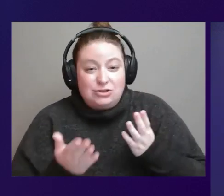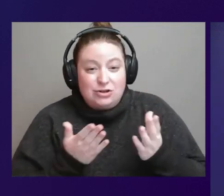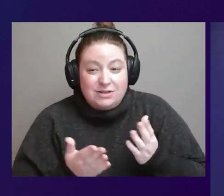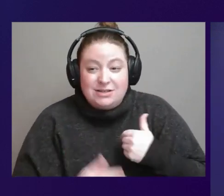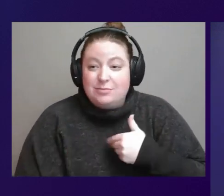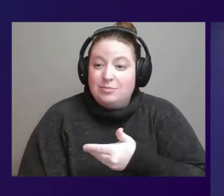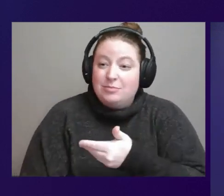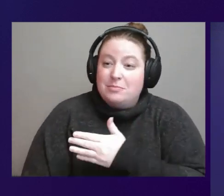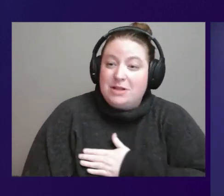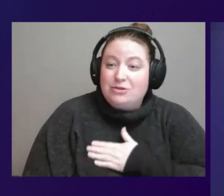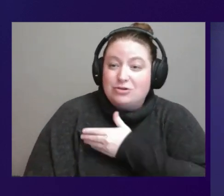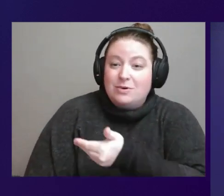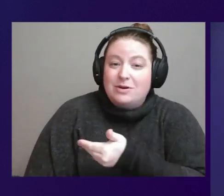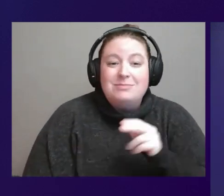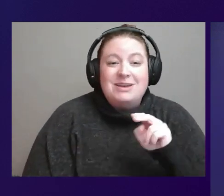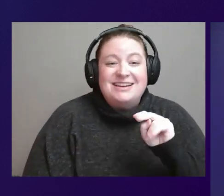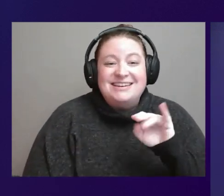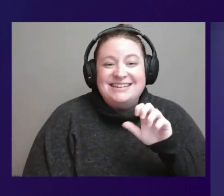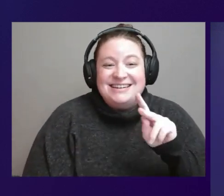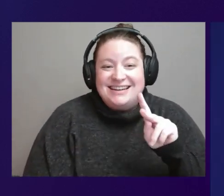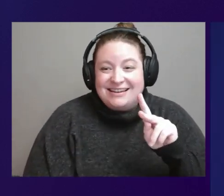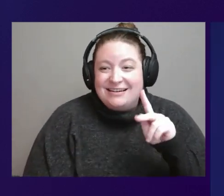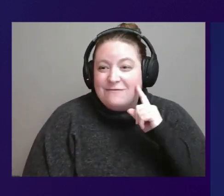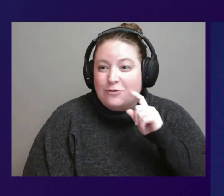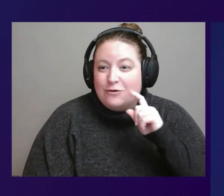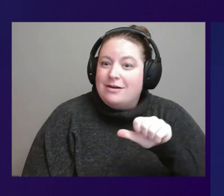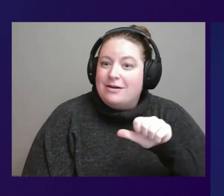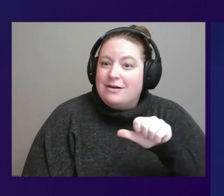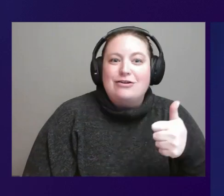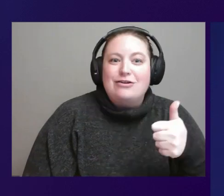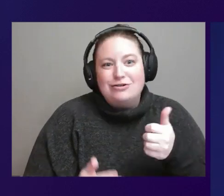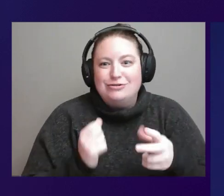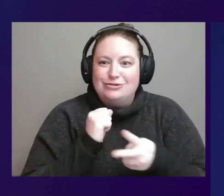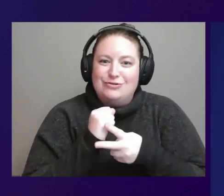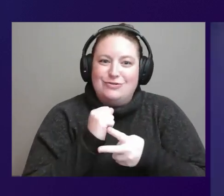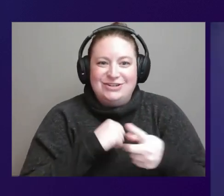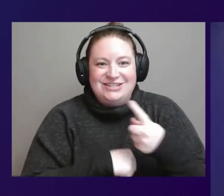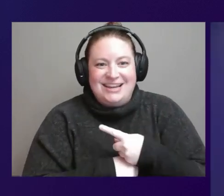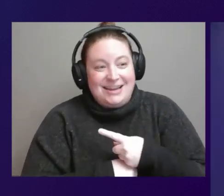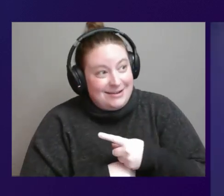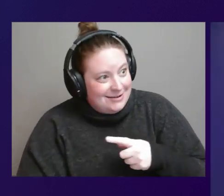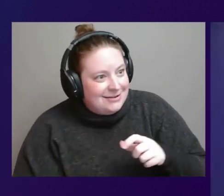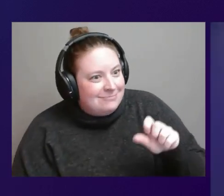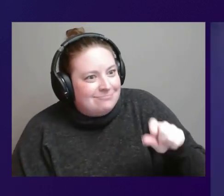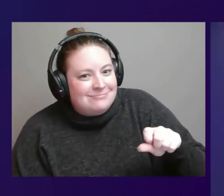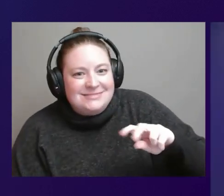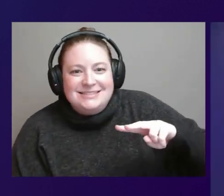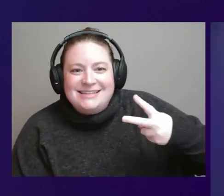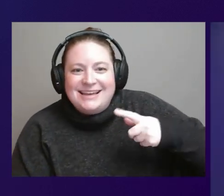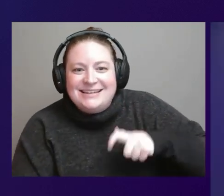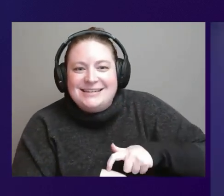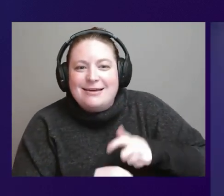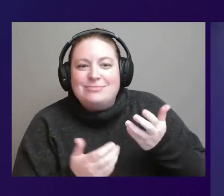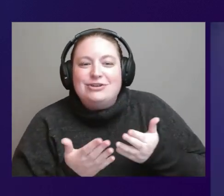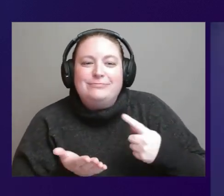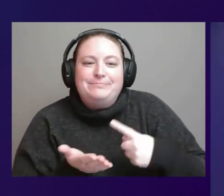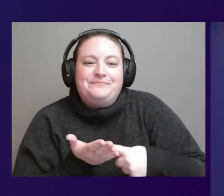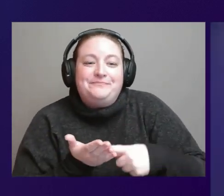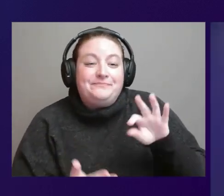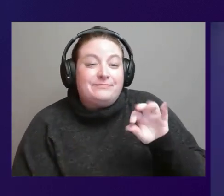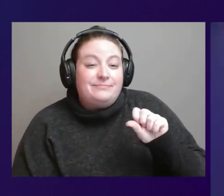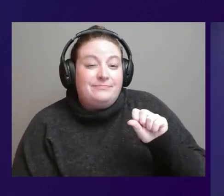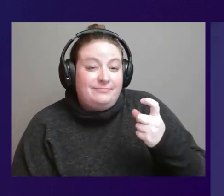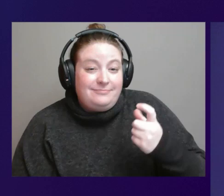from NetApp to yet another Storage Day. Back to back, Andy. Second time, and here talking about FSx again. I heard you say it was